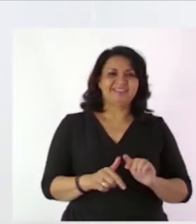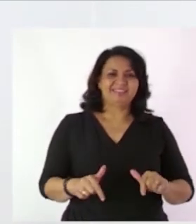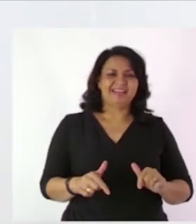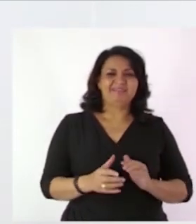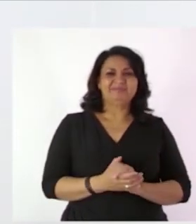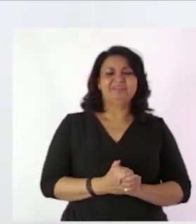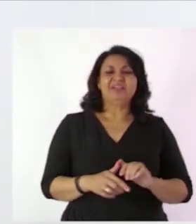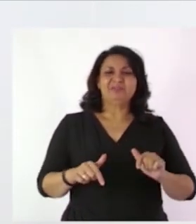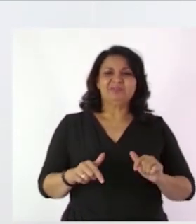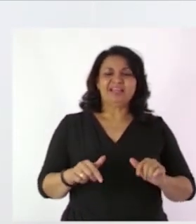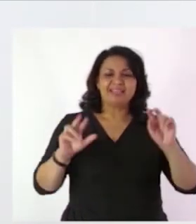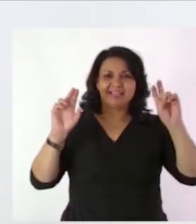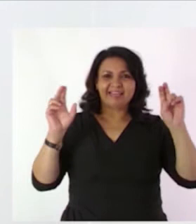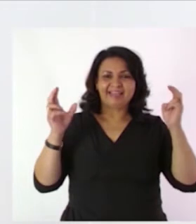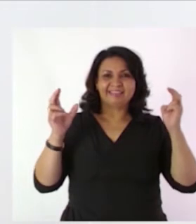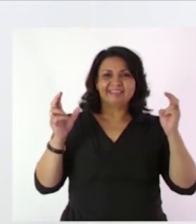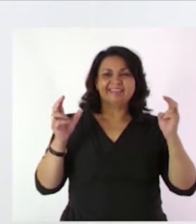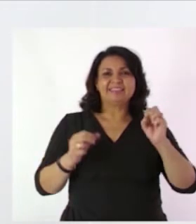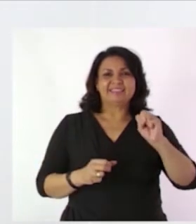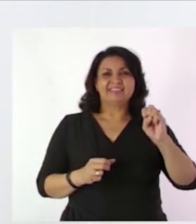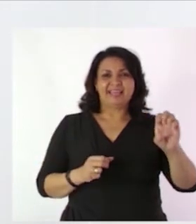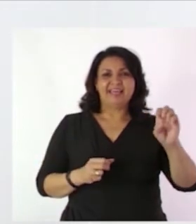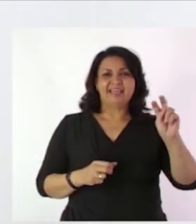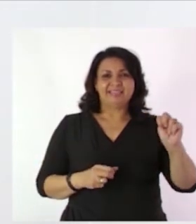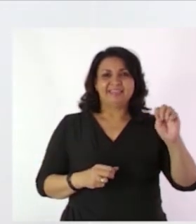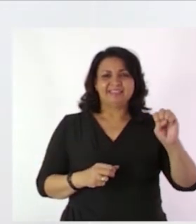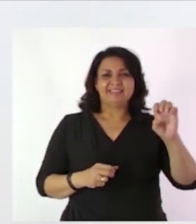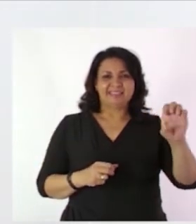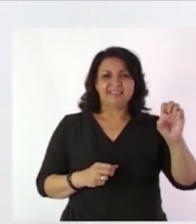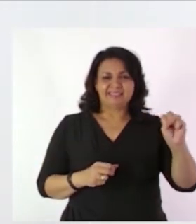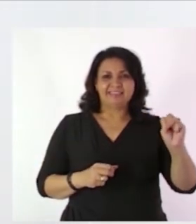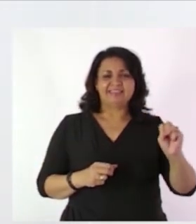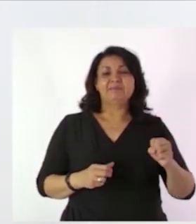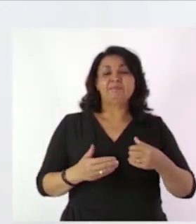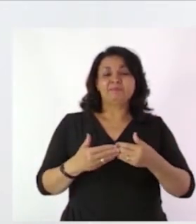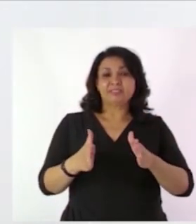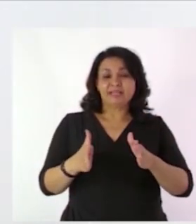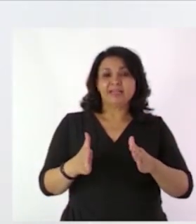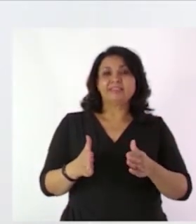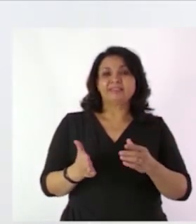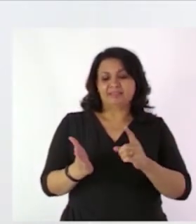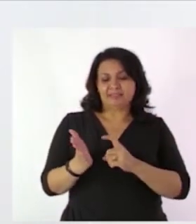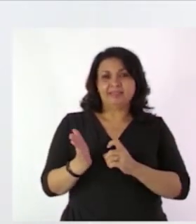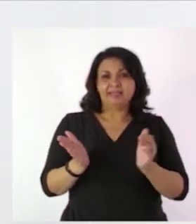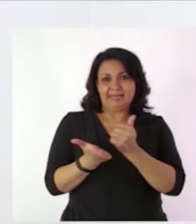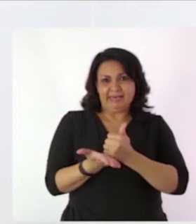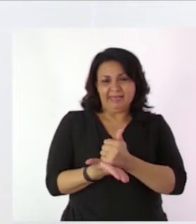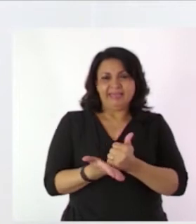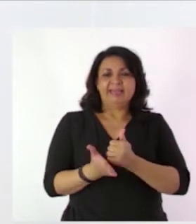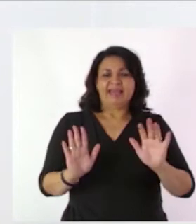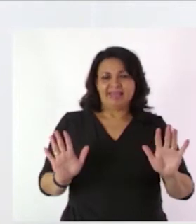Today's lesson is the census. But before we start, let's sanitize our hands.